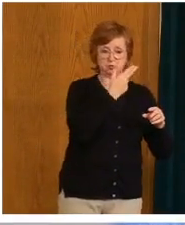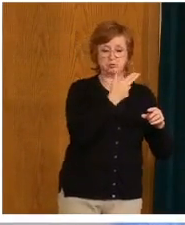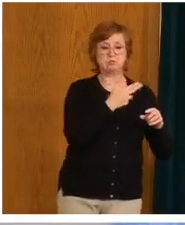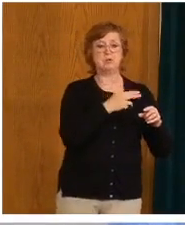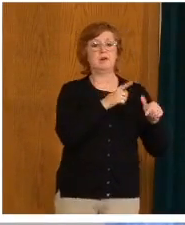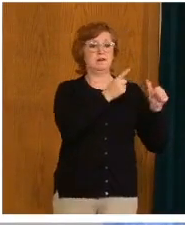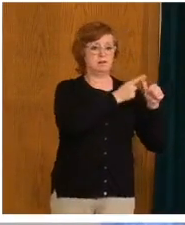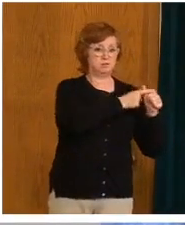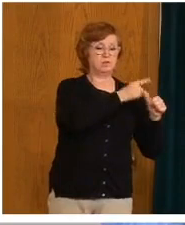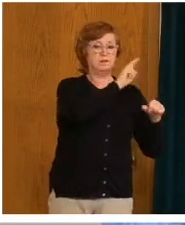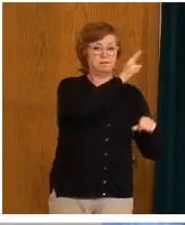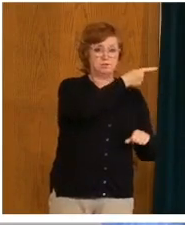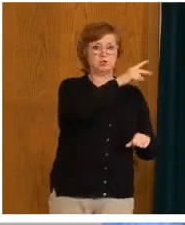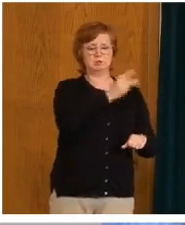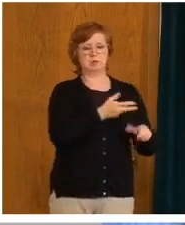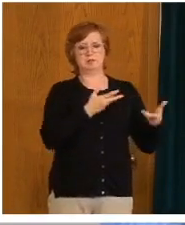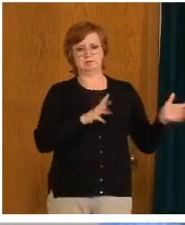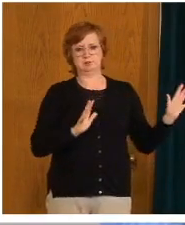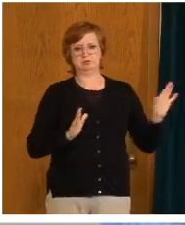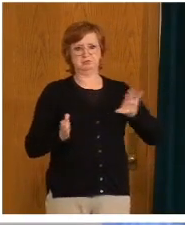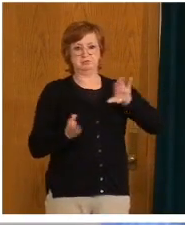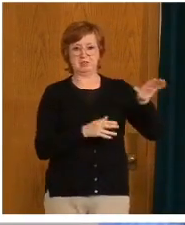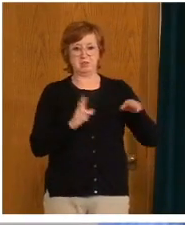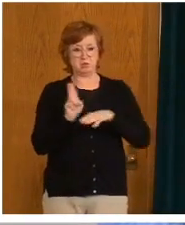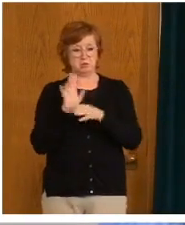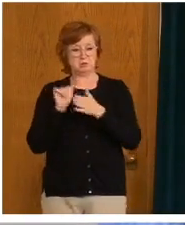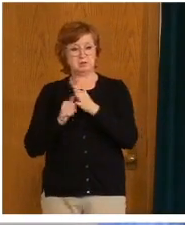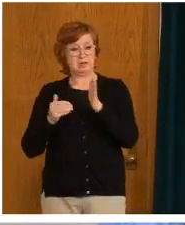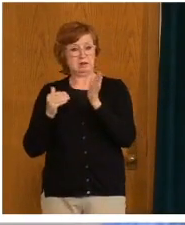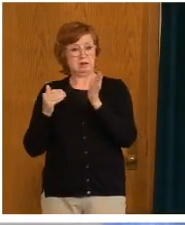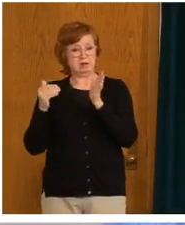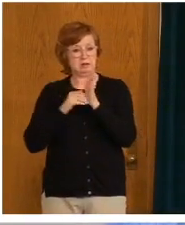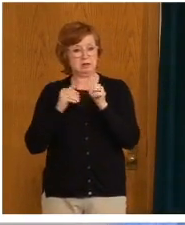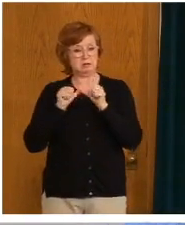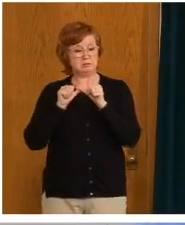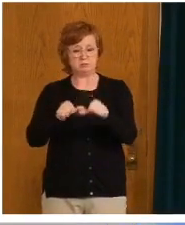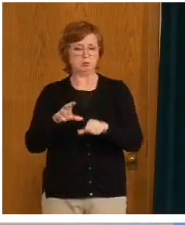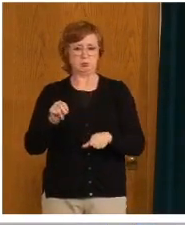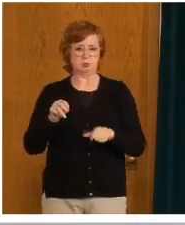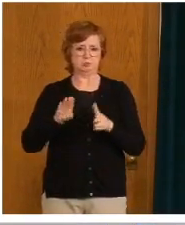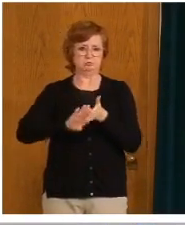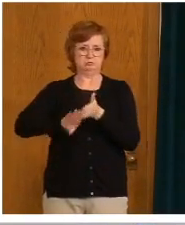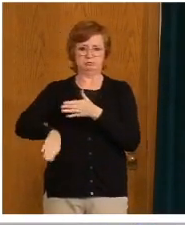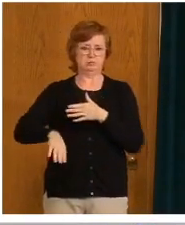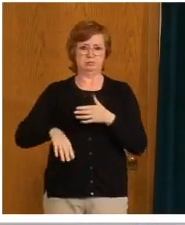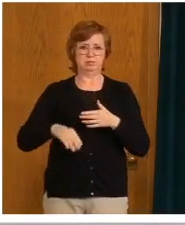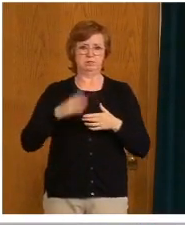in the province to give as first doses, so we're using it as a second dose strategy moving forward.